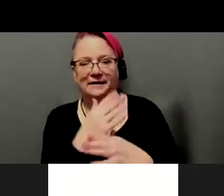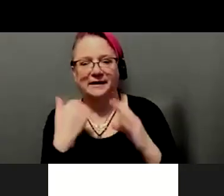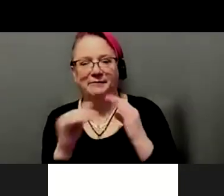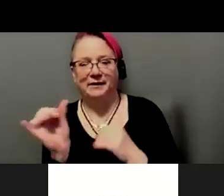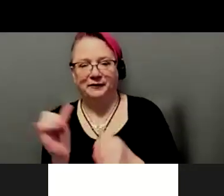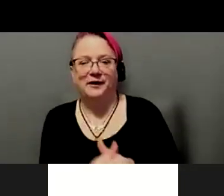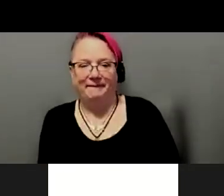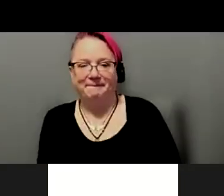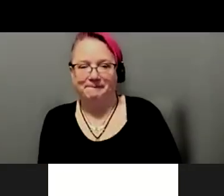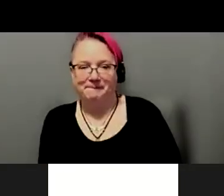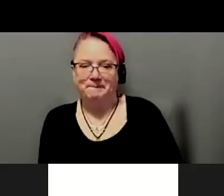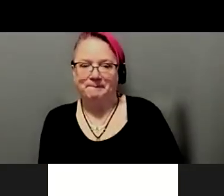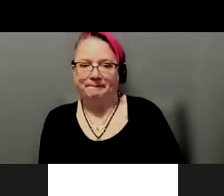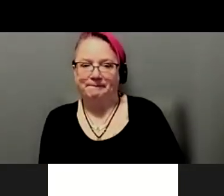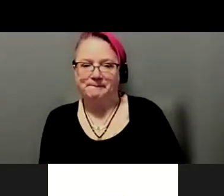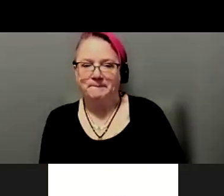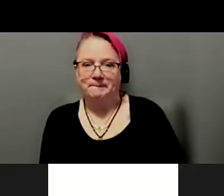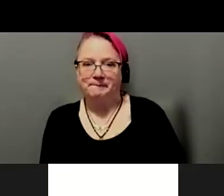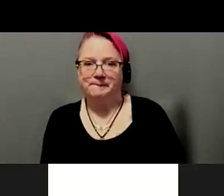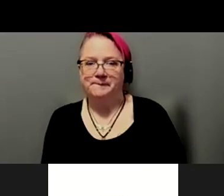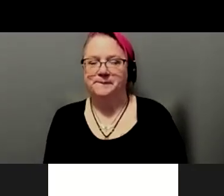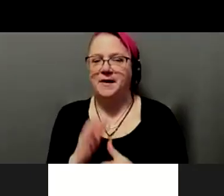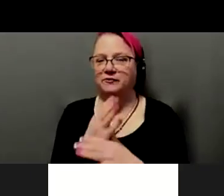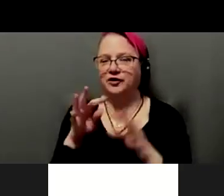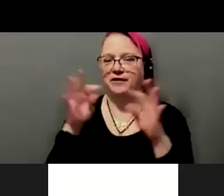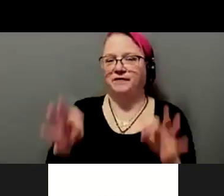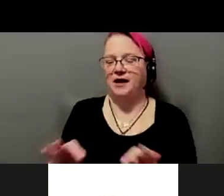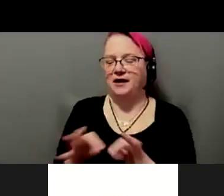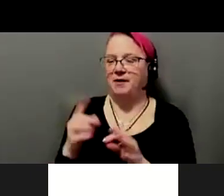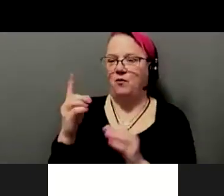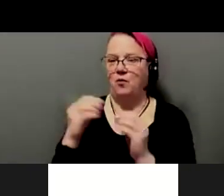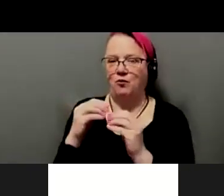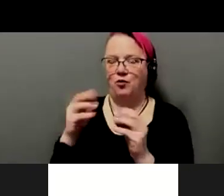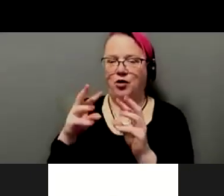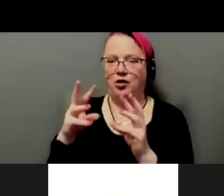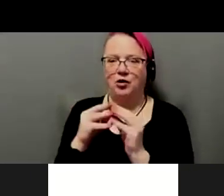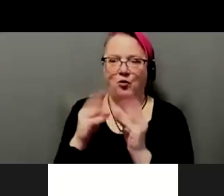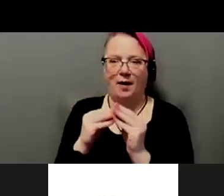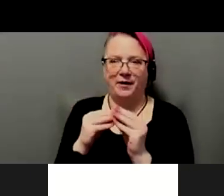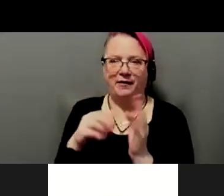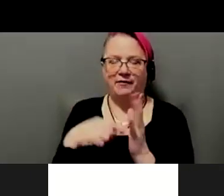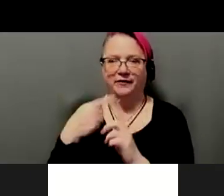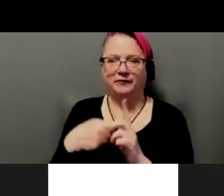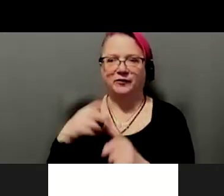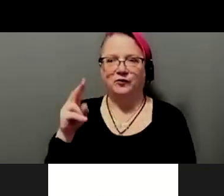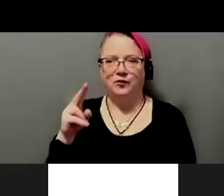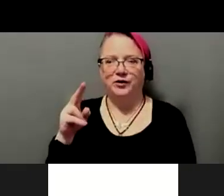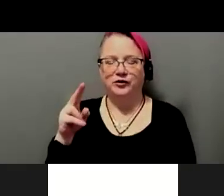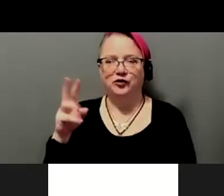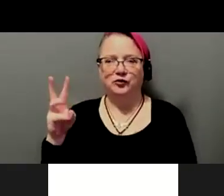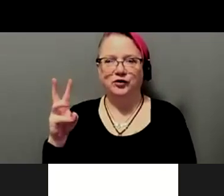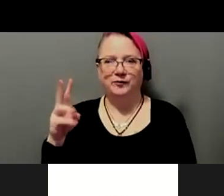well. And I'm sharing a flyer about one more webinar that we have this month with UW Population